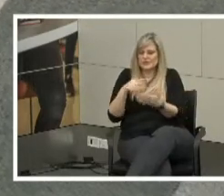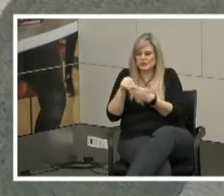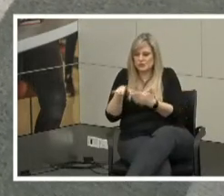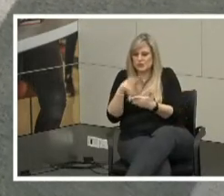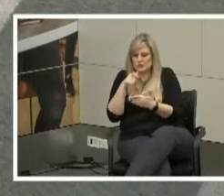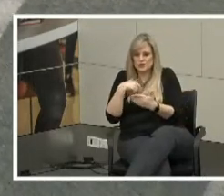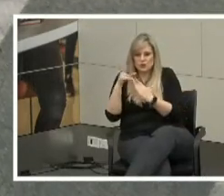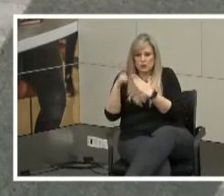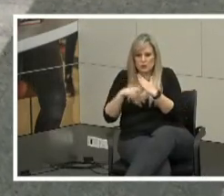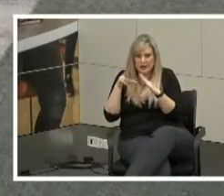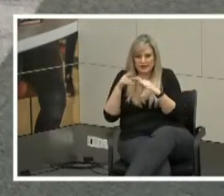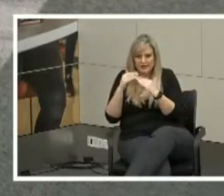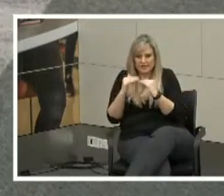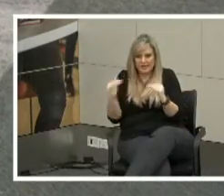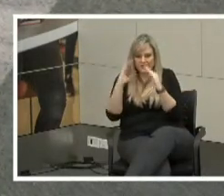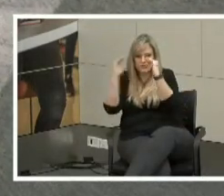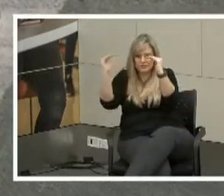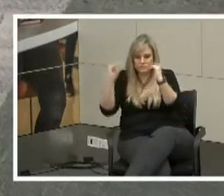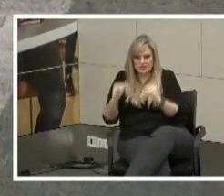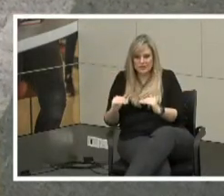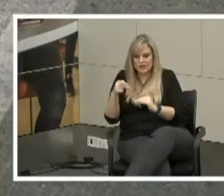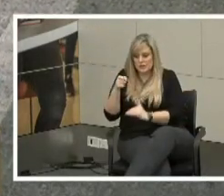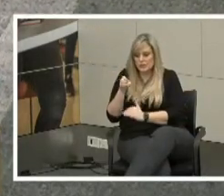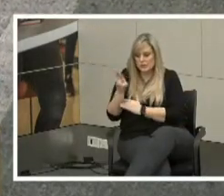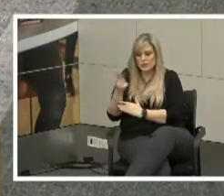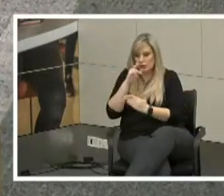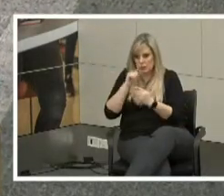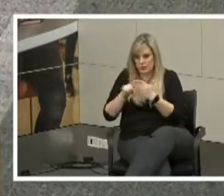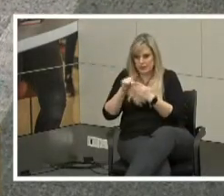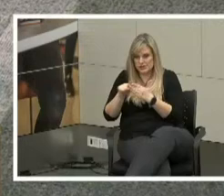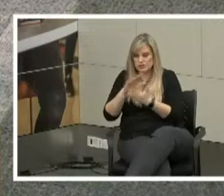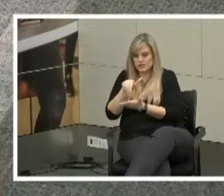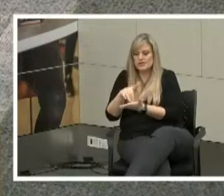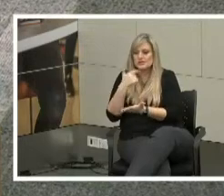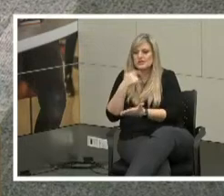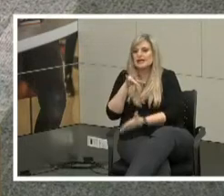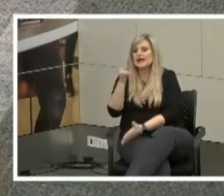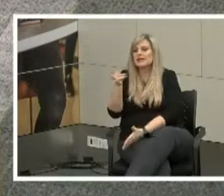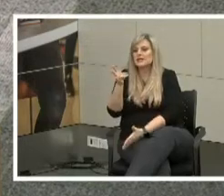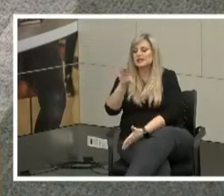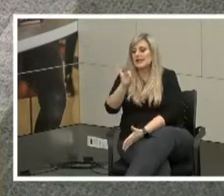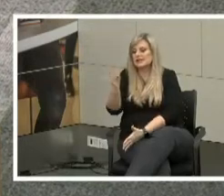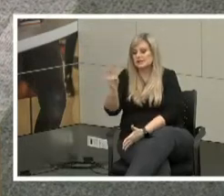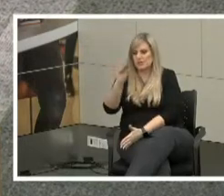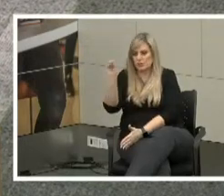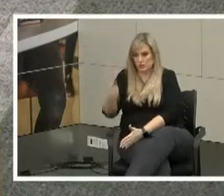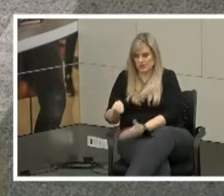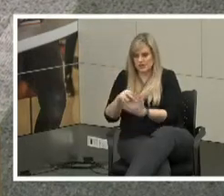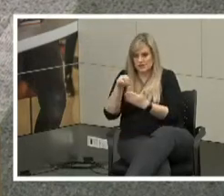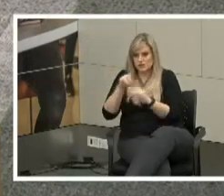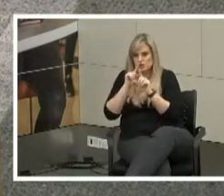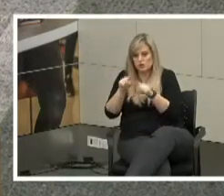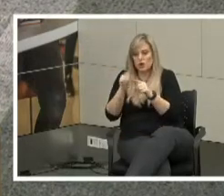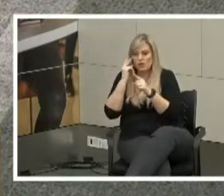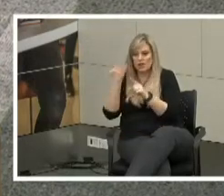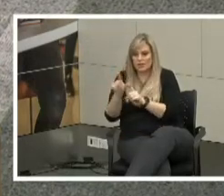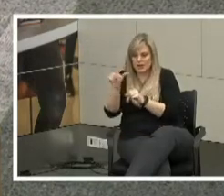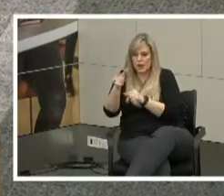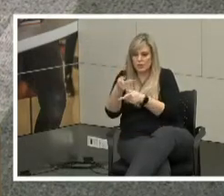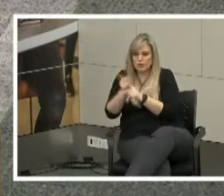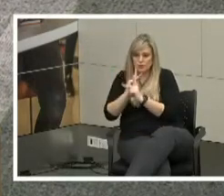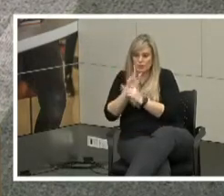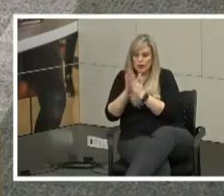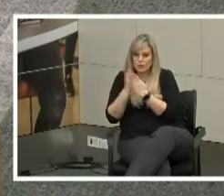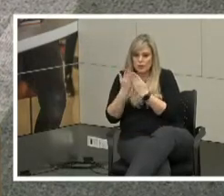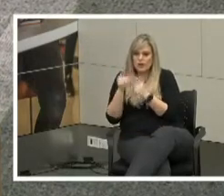activity would decrease according to PE Research Center 87% of students visited the library to borrow books when reading students feel pleasure which